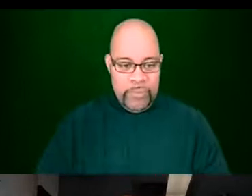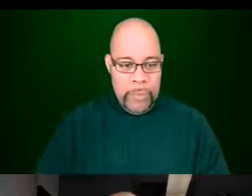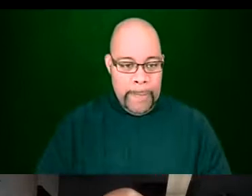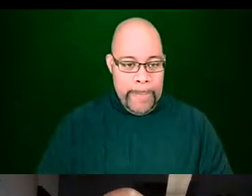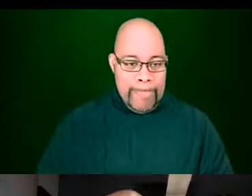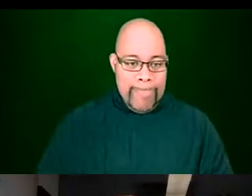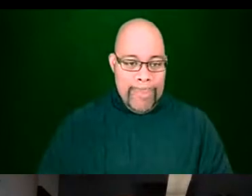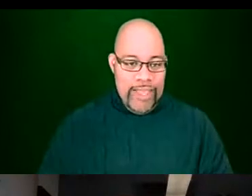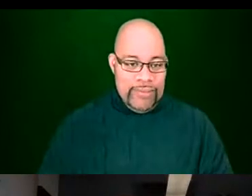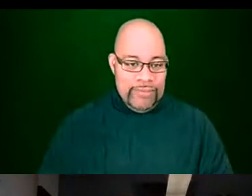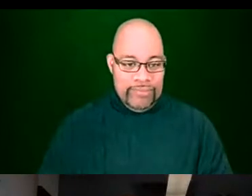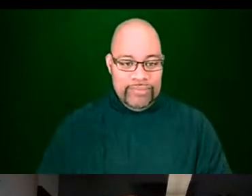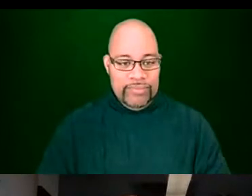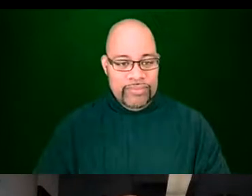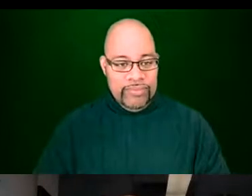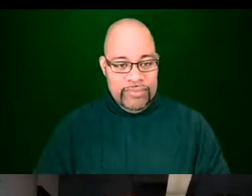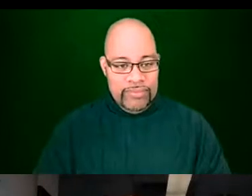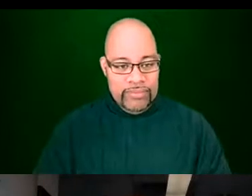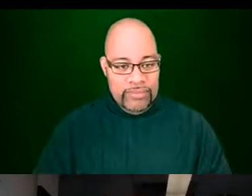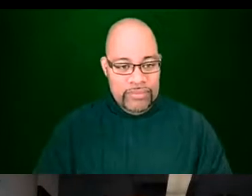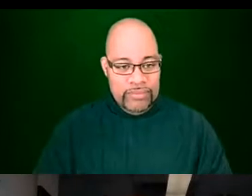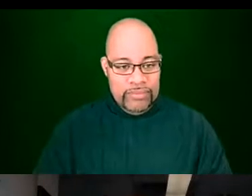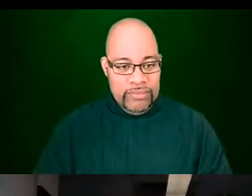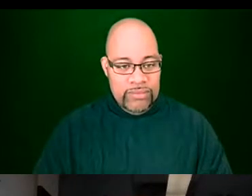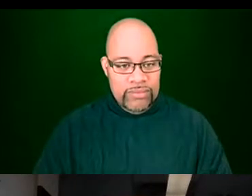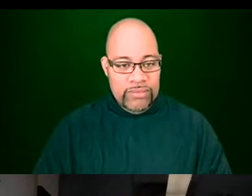question. Go ahead, Miss Julia.